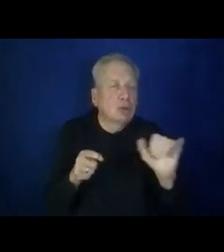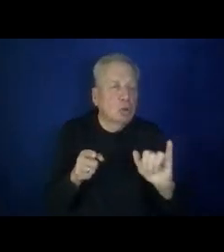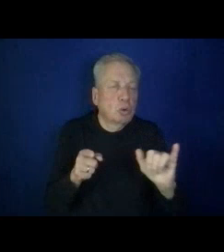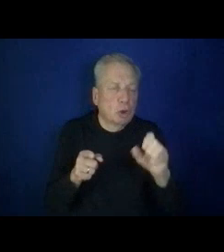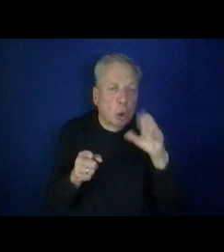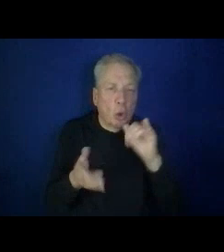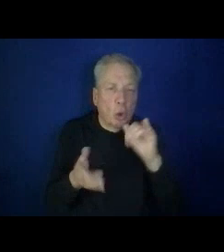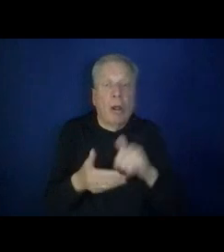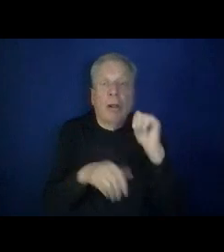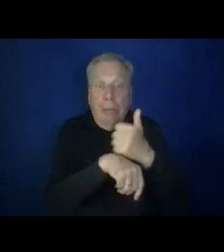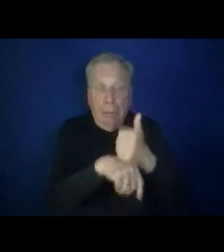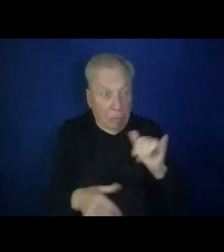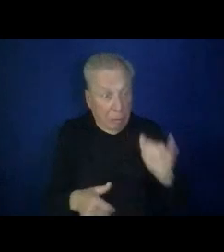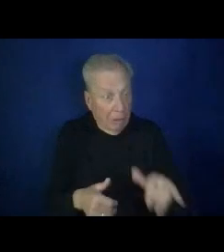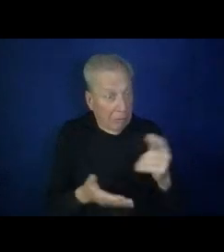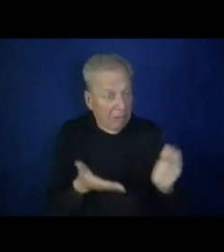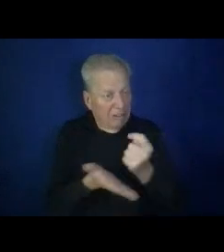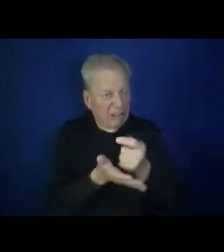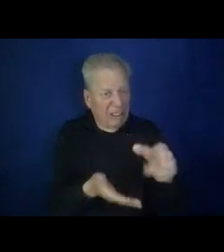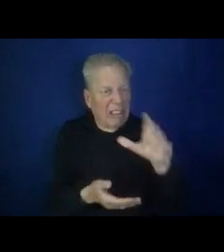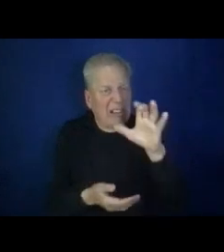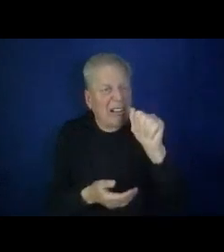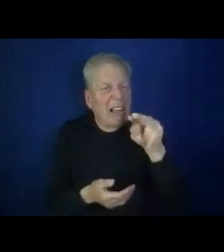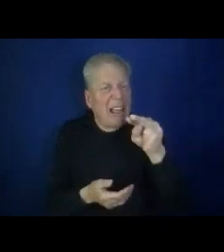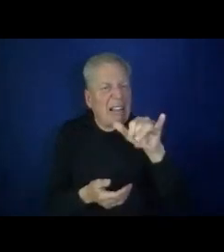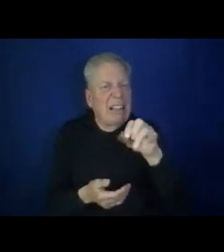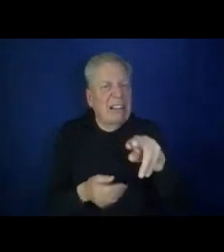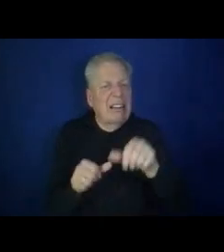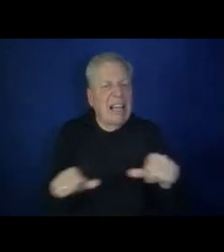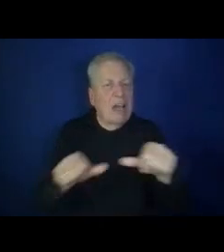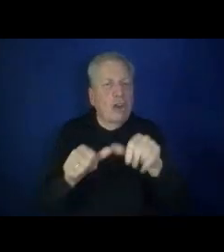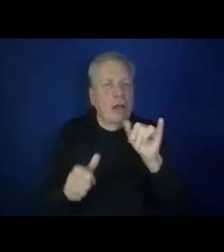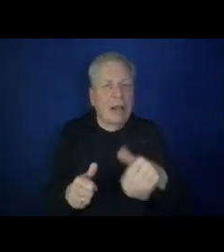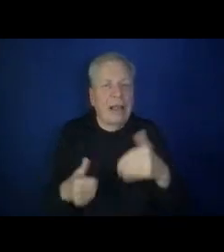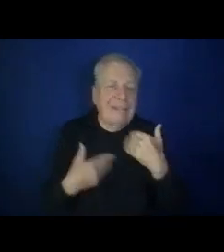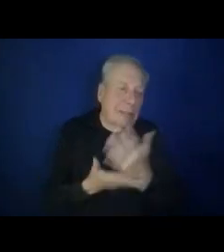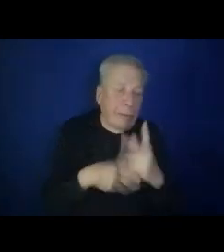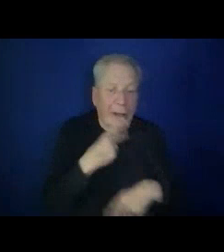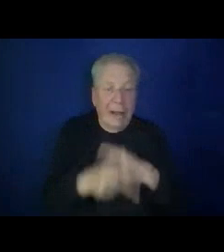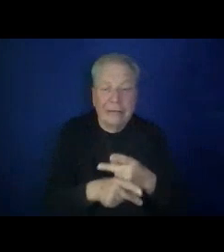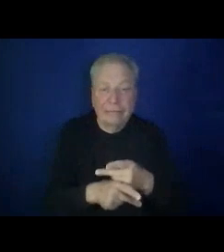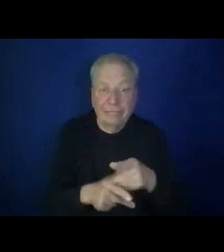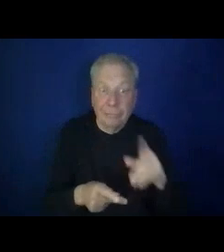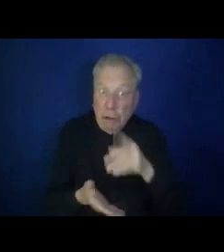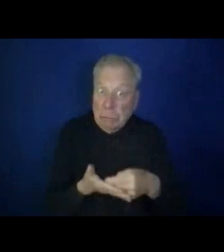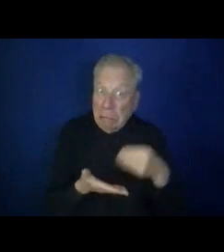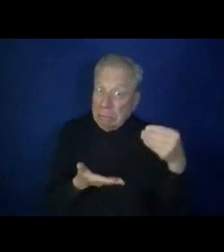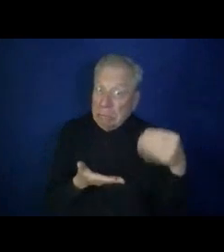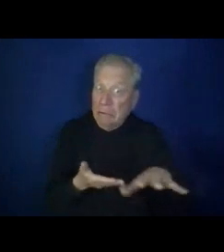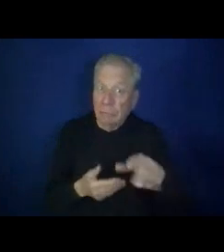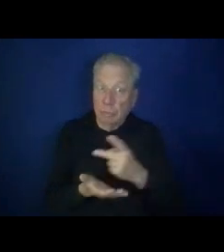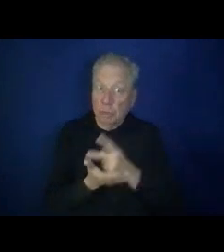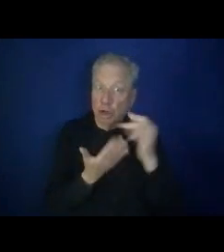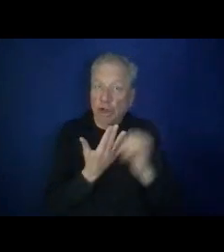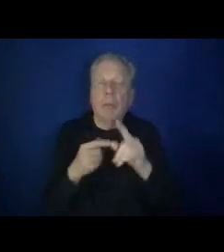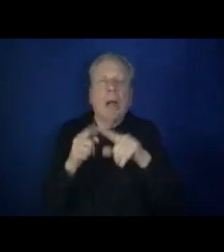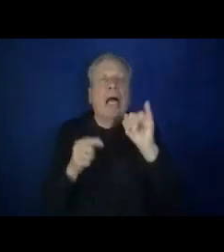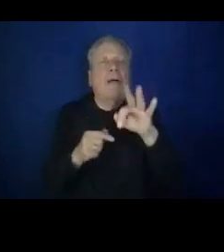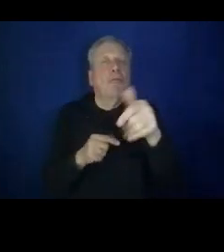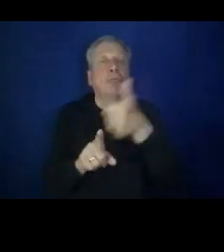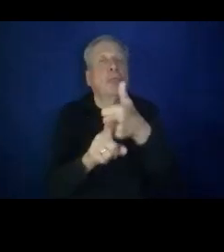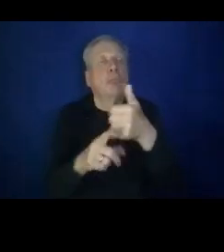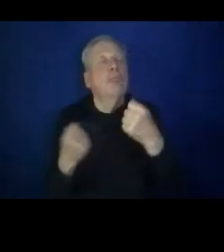down in the canyon area, which would require a viaduct of some kind, pretty expensive project. And if any of you go down there,